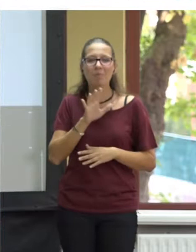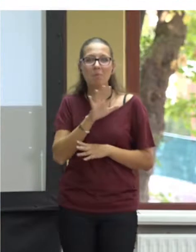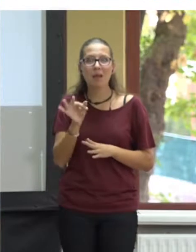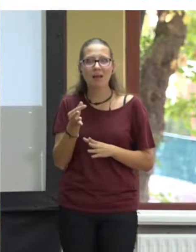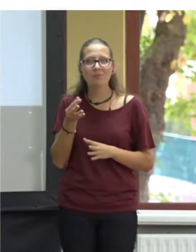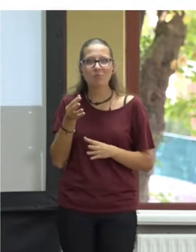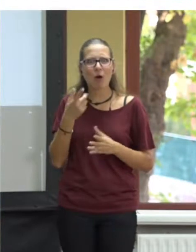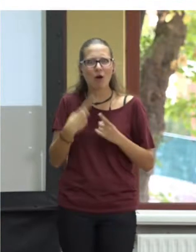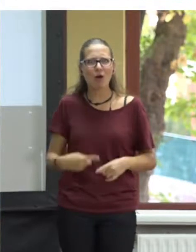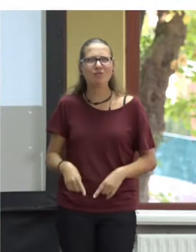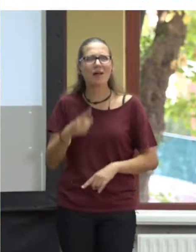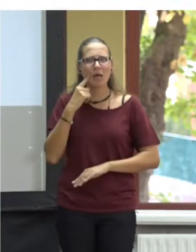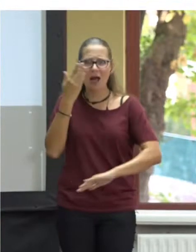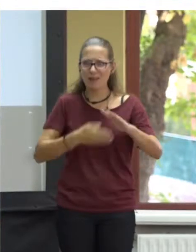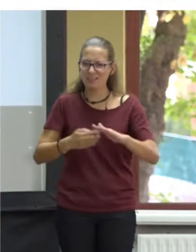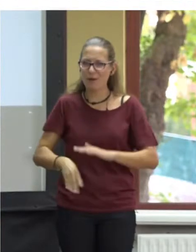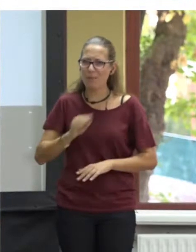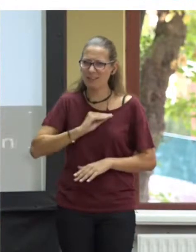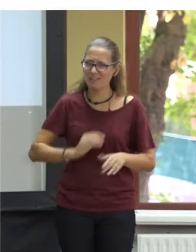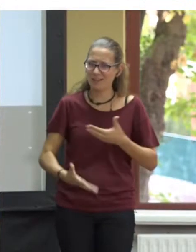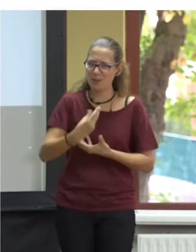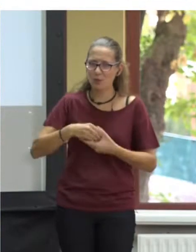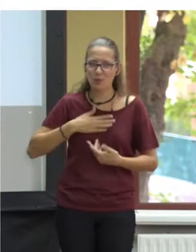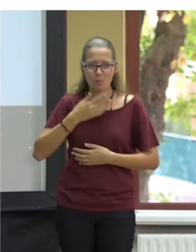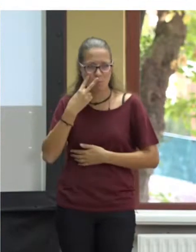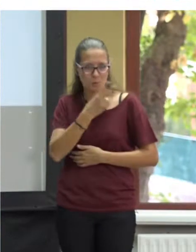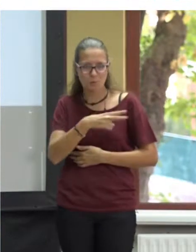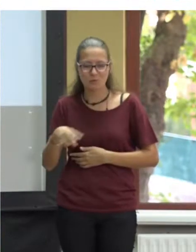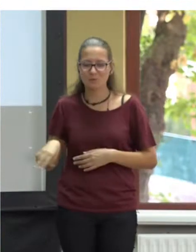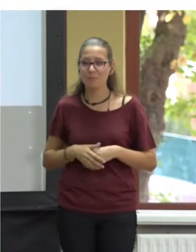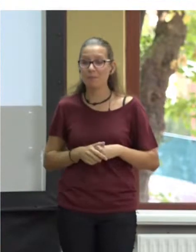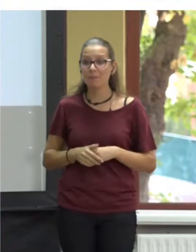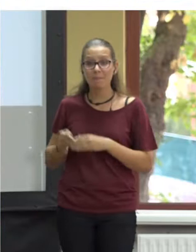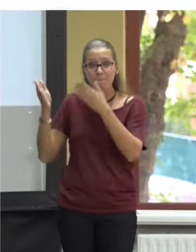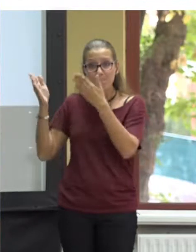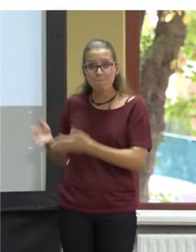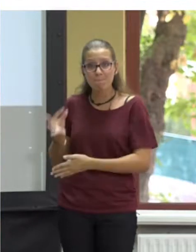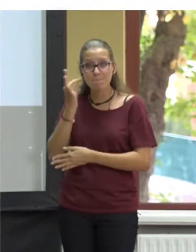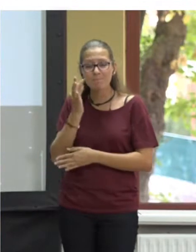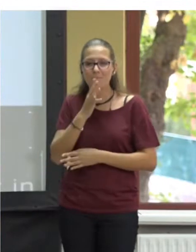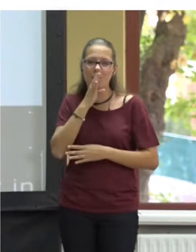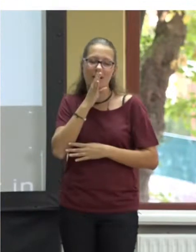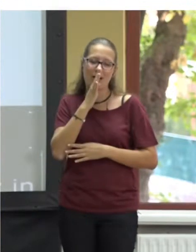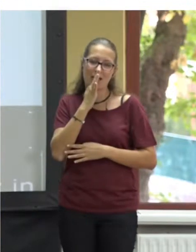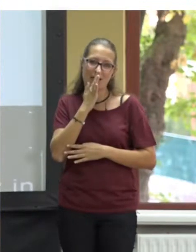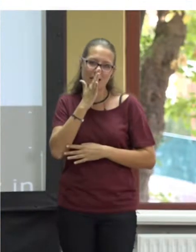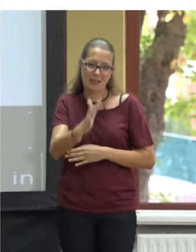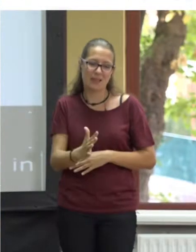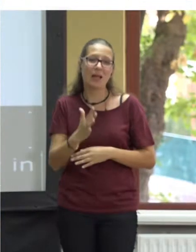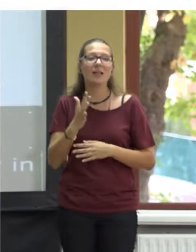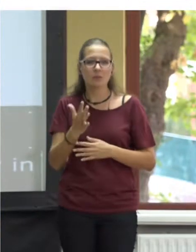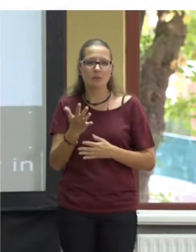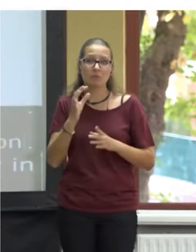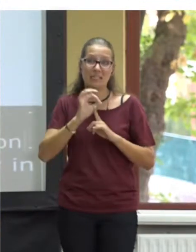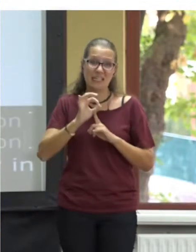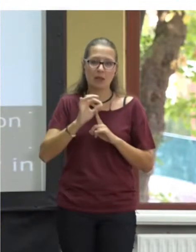integrating a lot of elements of accessibility in the museum. As a professional, Maria Jesus has got a PhD, has a